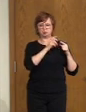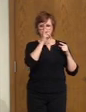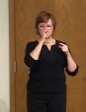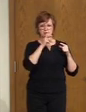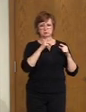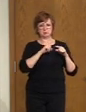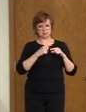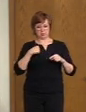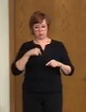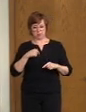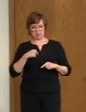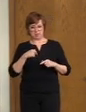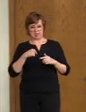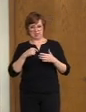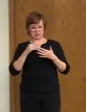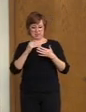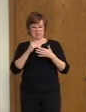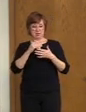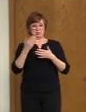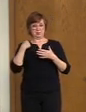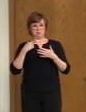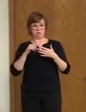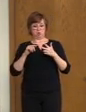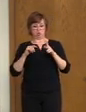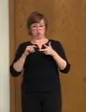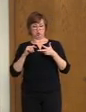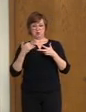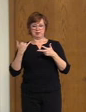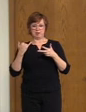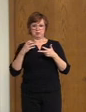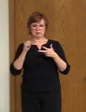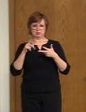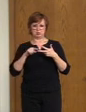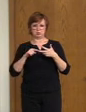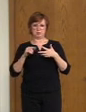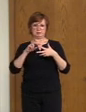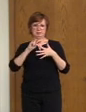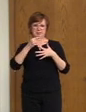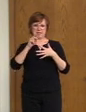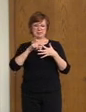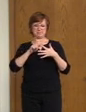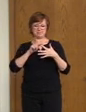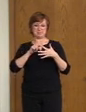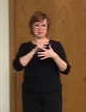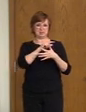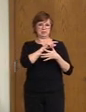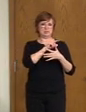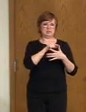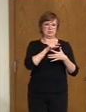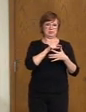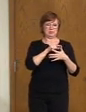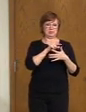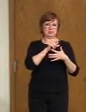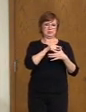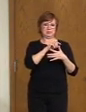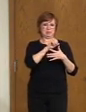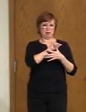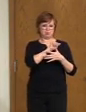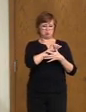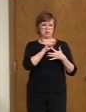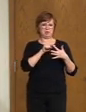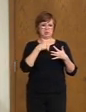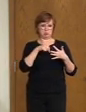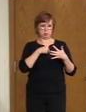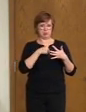We've passed Manitoba now. Are you considering or going to recommend anything further before the holiday season